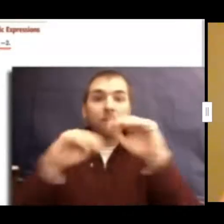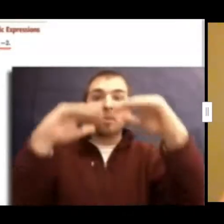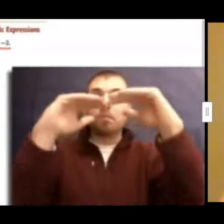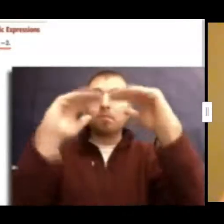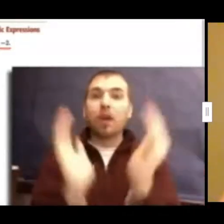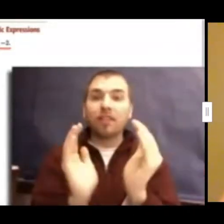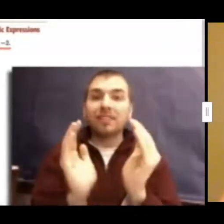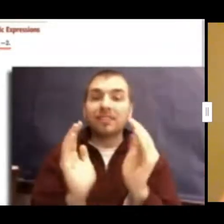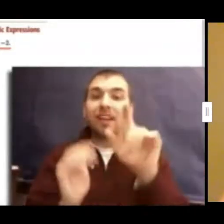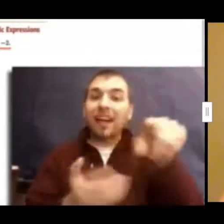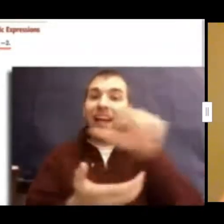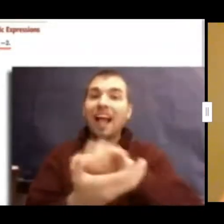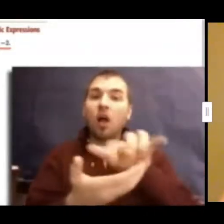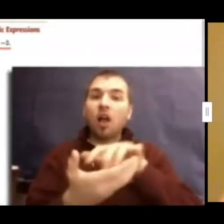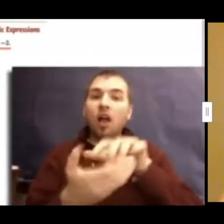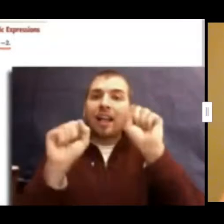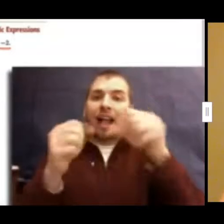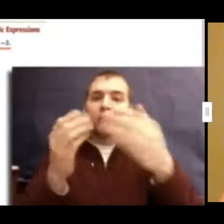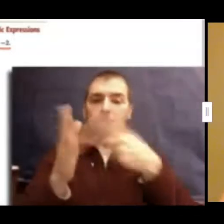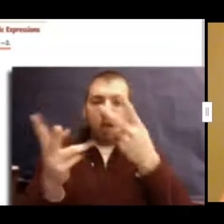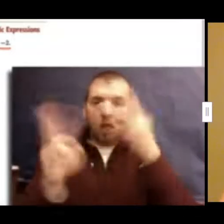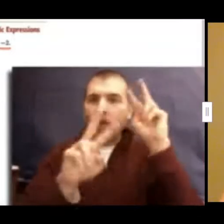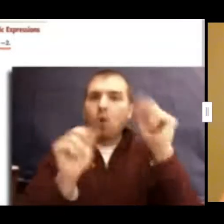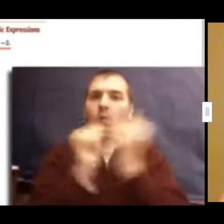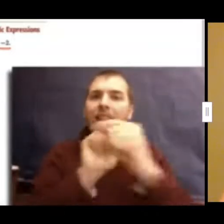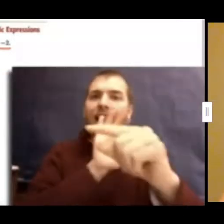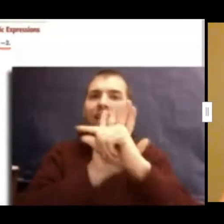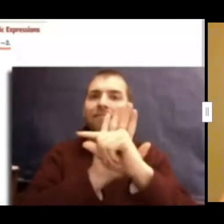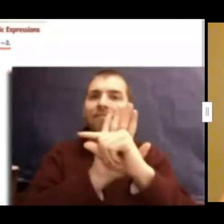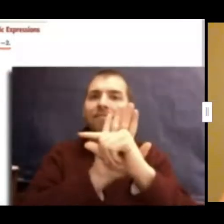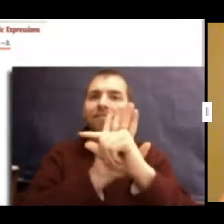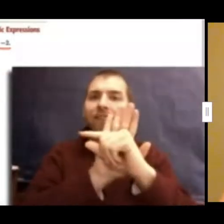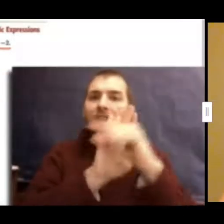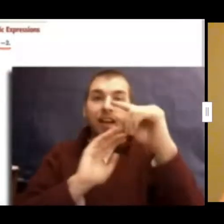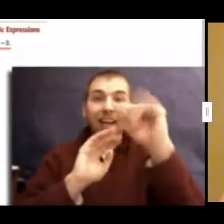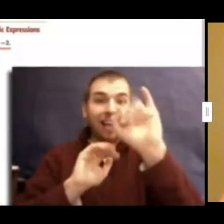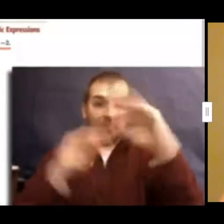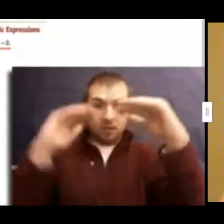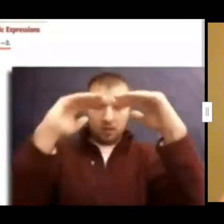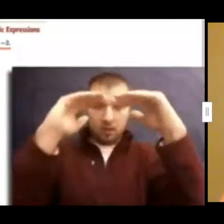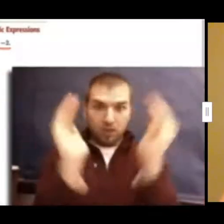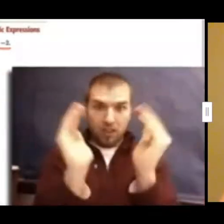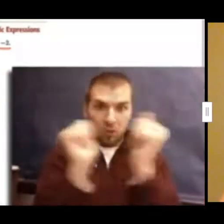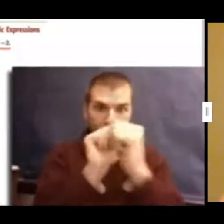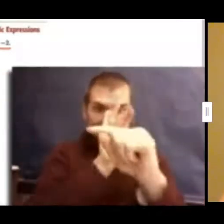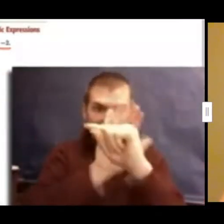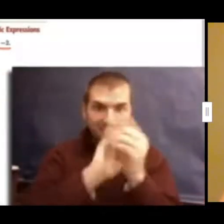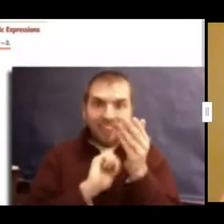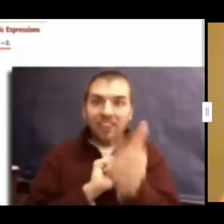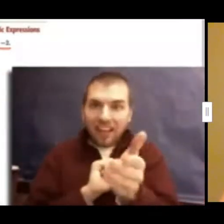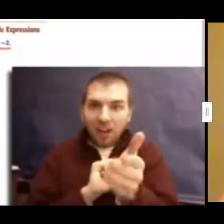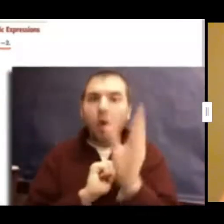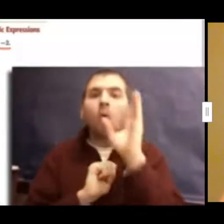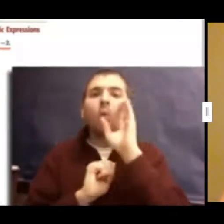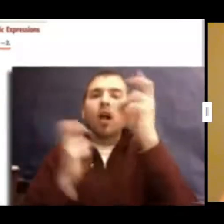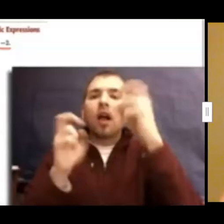On the calculator, if you don't have the parentheses added for that negative number, it will give you the wrong answer. The